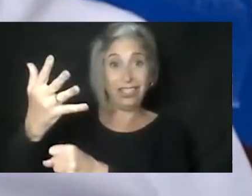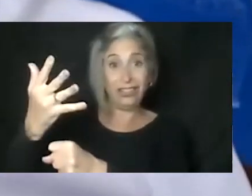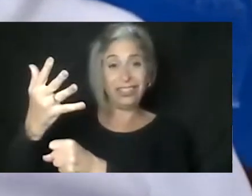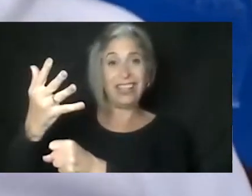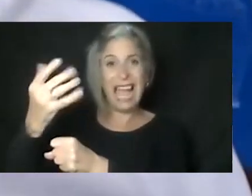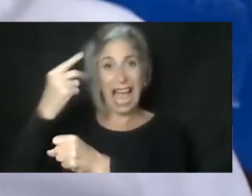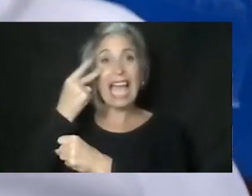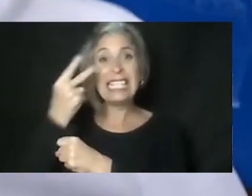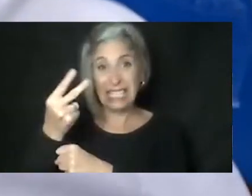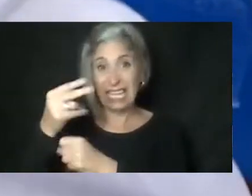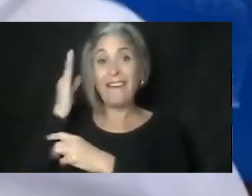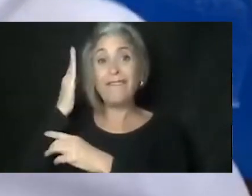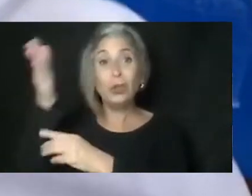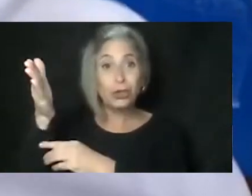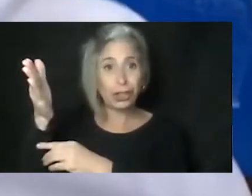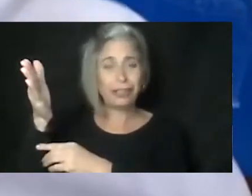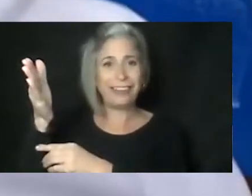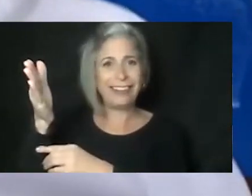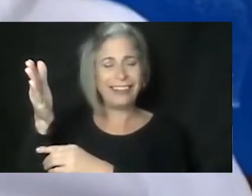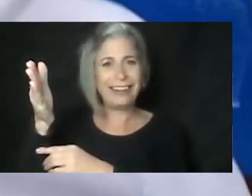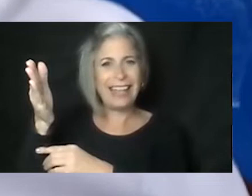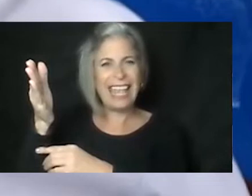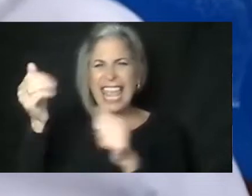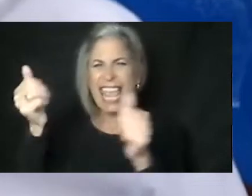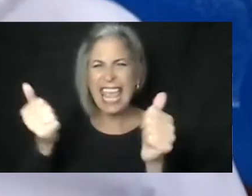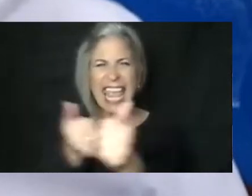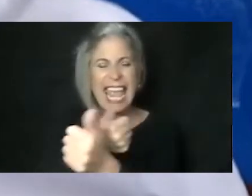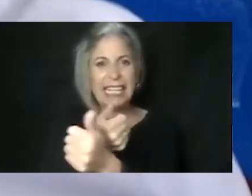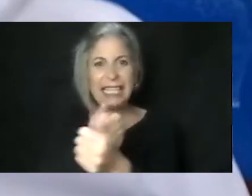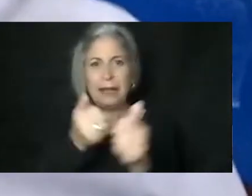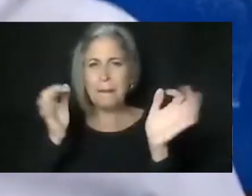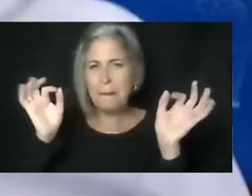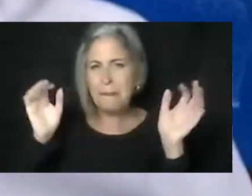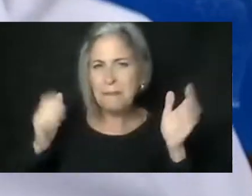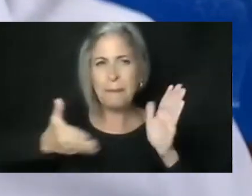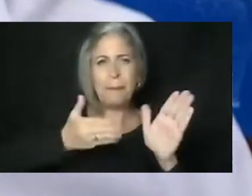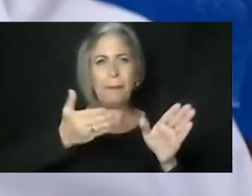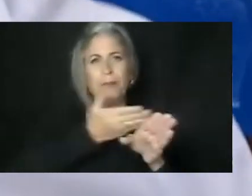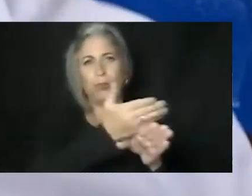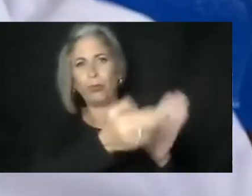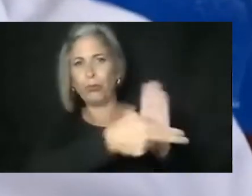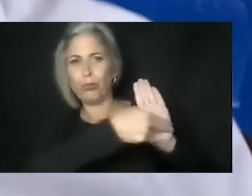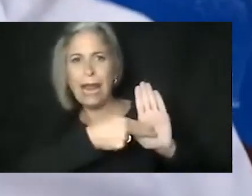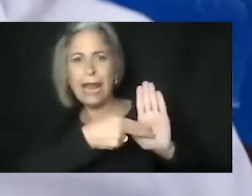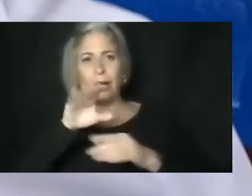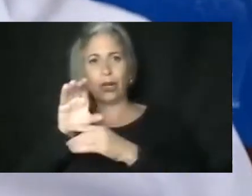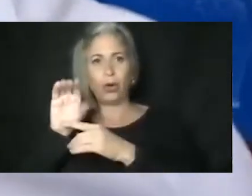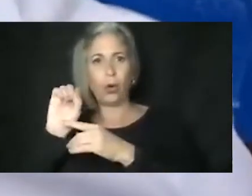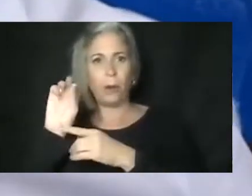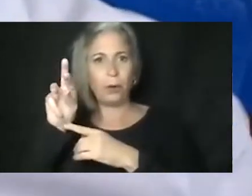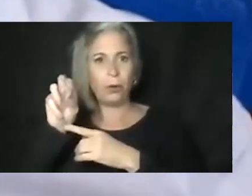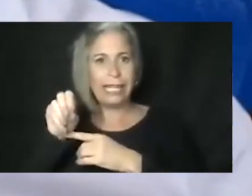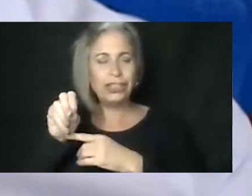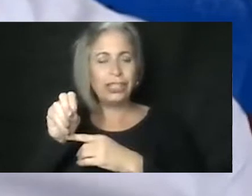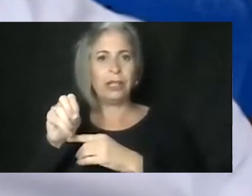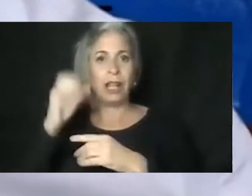I foresee a future where any major brand, any major corporation, any government wouldn't